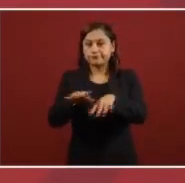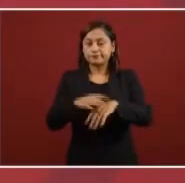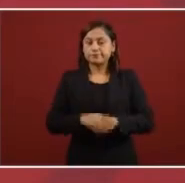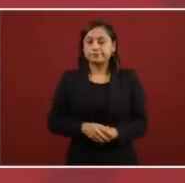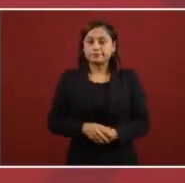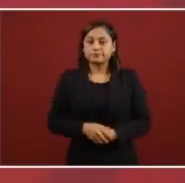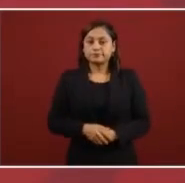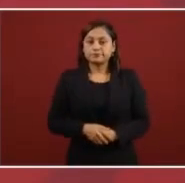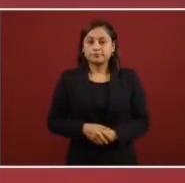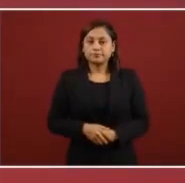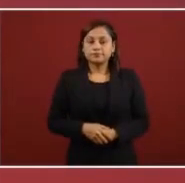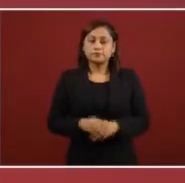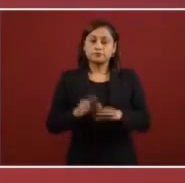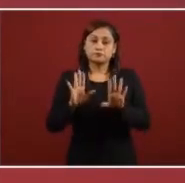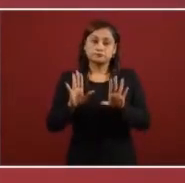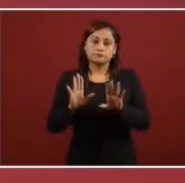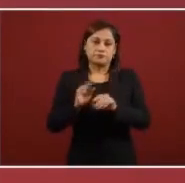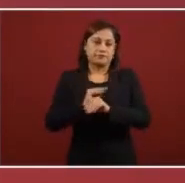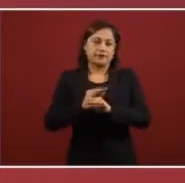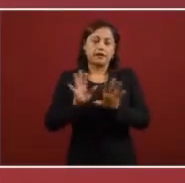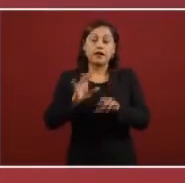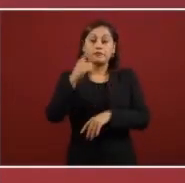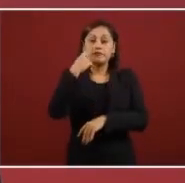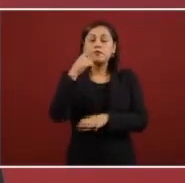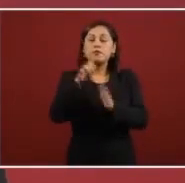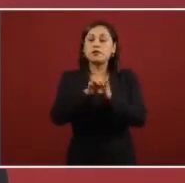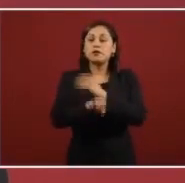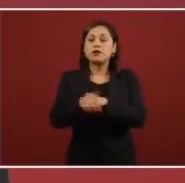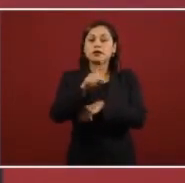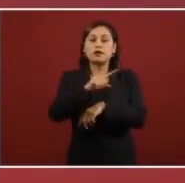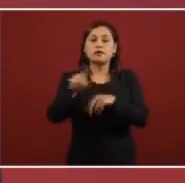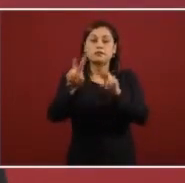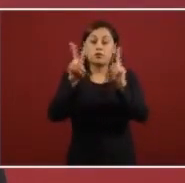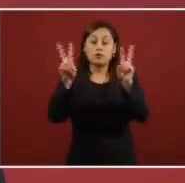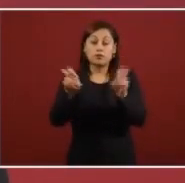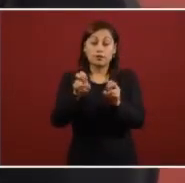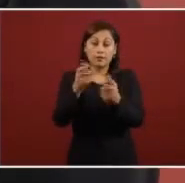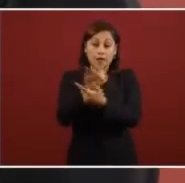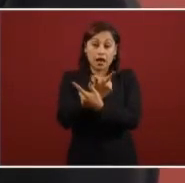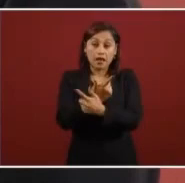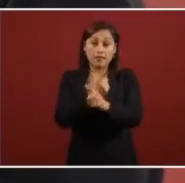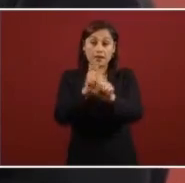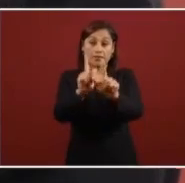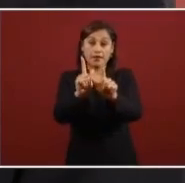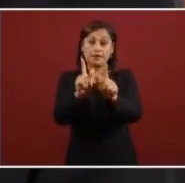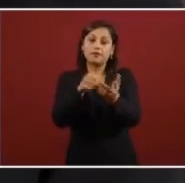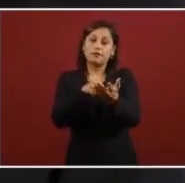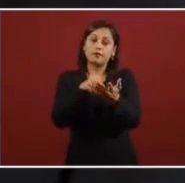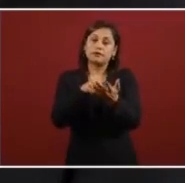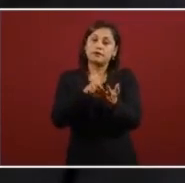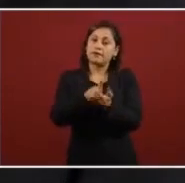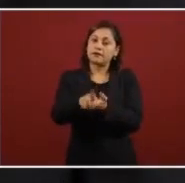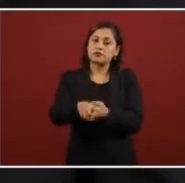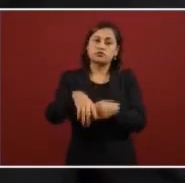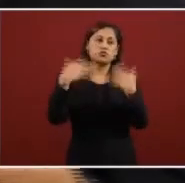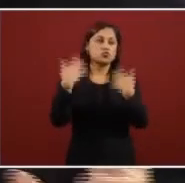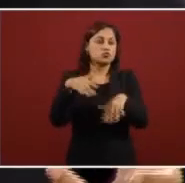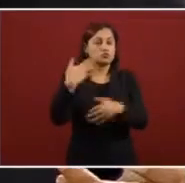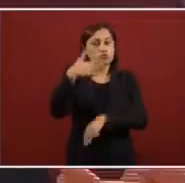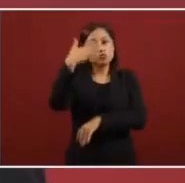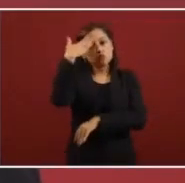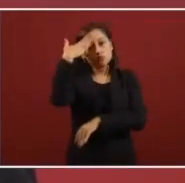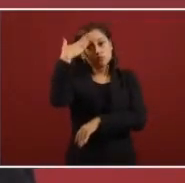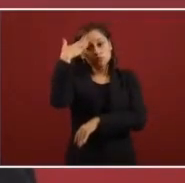And it's not even worth talking about liberty. Eso es sagrado. It's sacred. No vamos and we